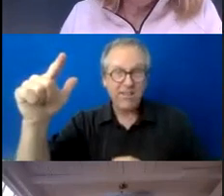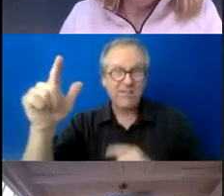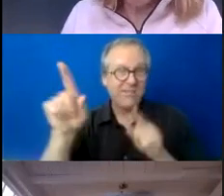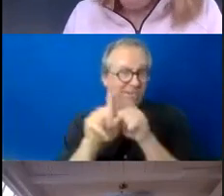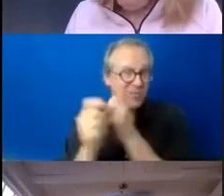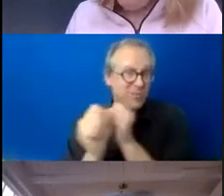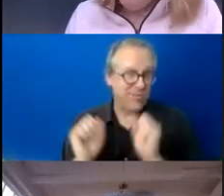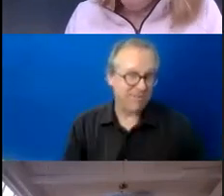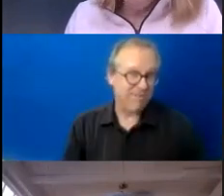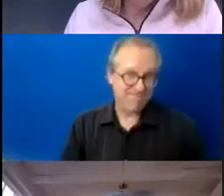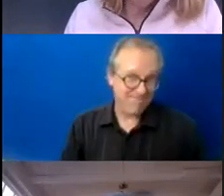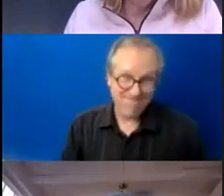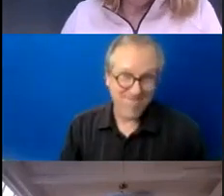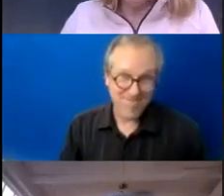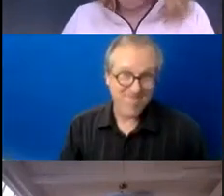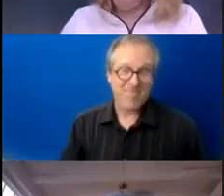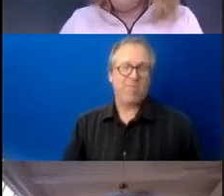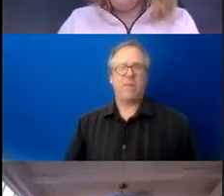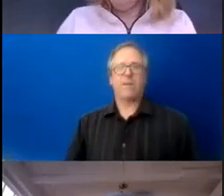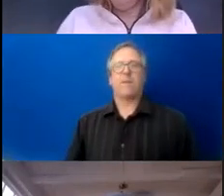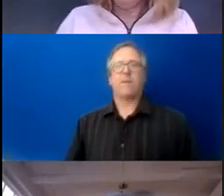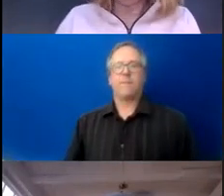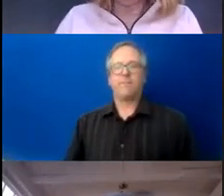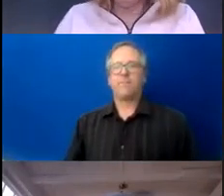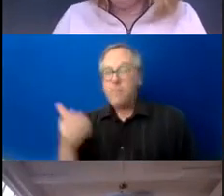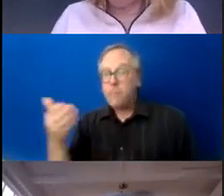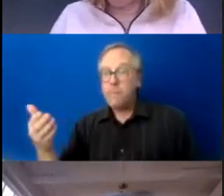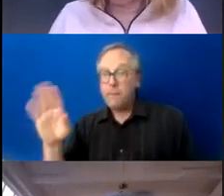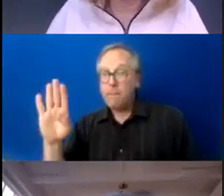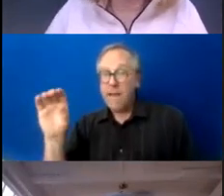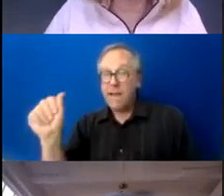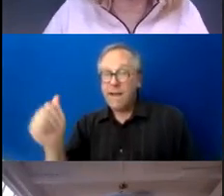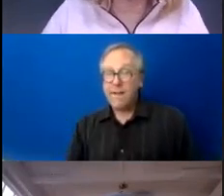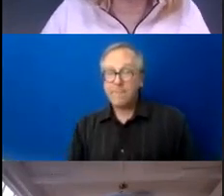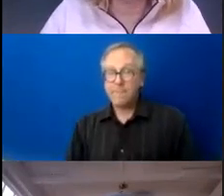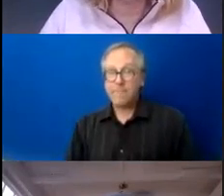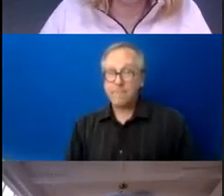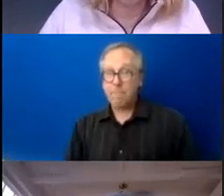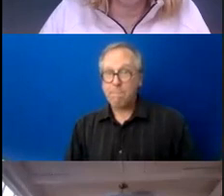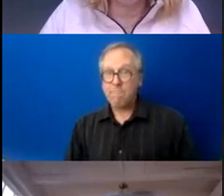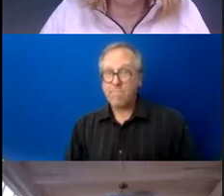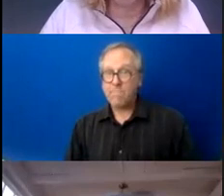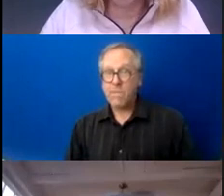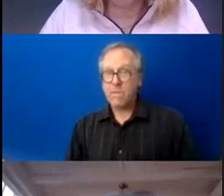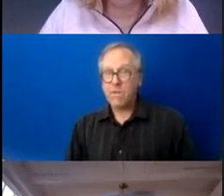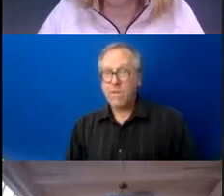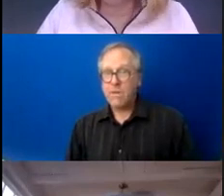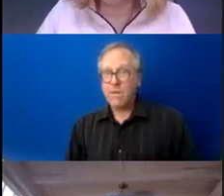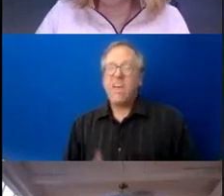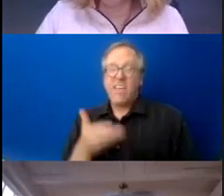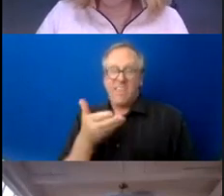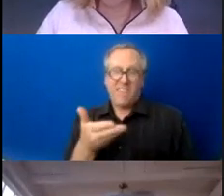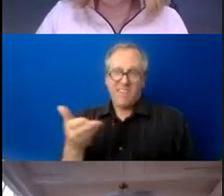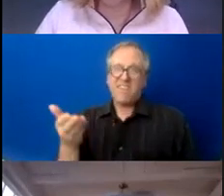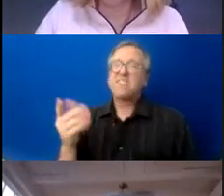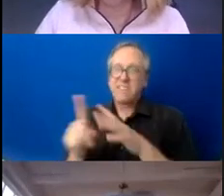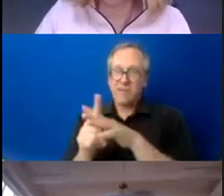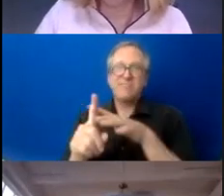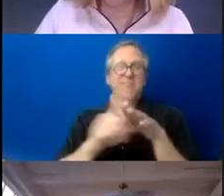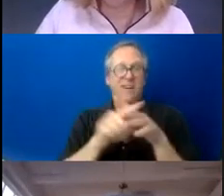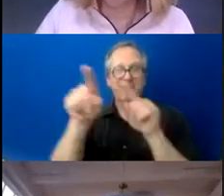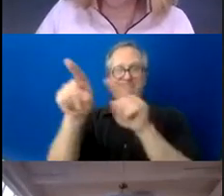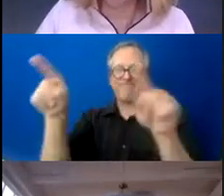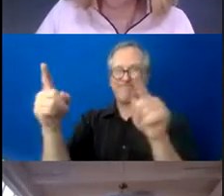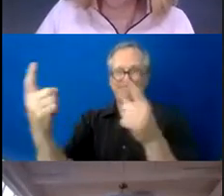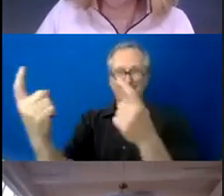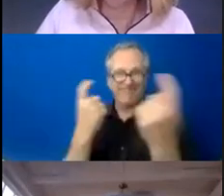Yeah, I think The other part I love, oh, go ahead, Becca. Couldn't Yeah, see you. I mean, I think this is a thing that's coming up a lot, and it